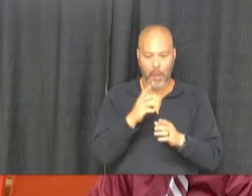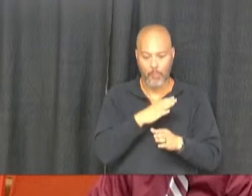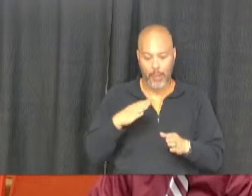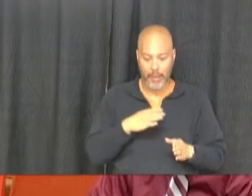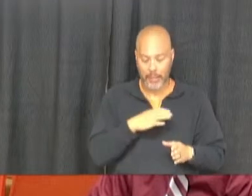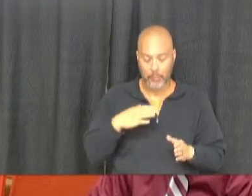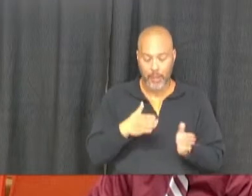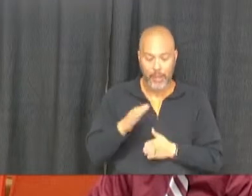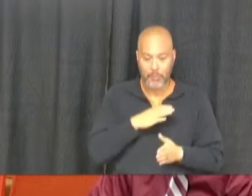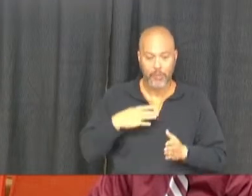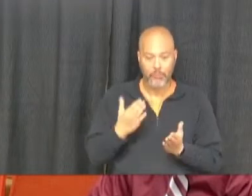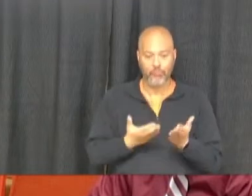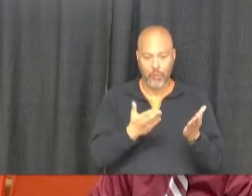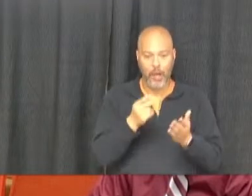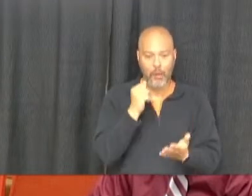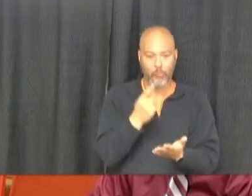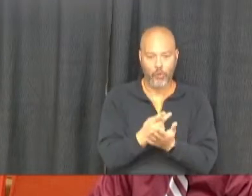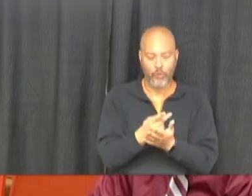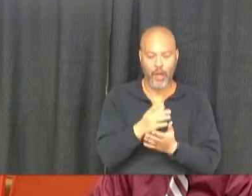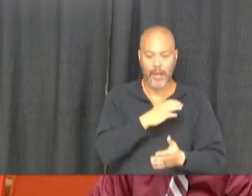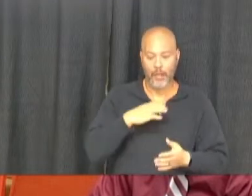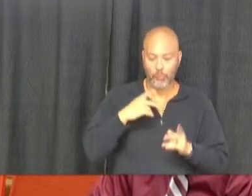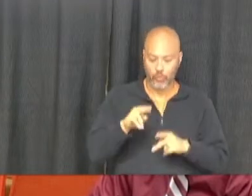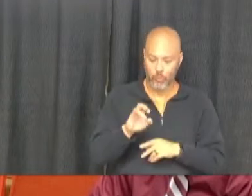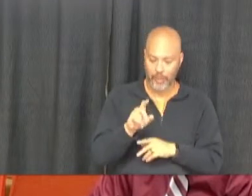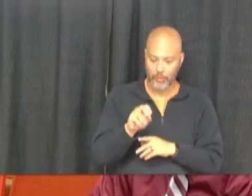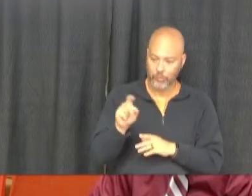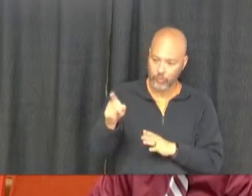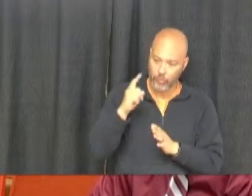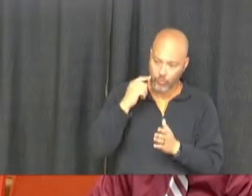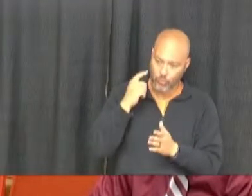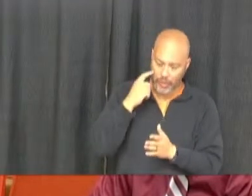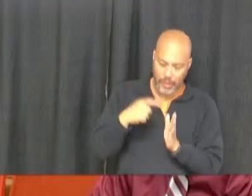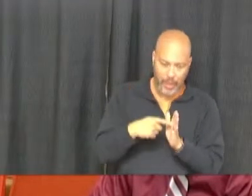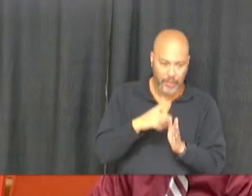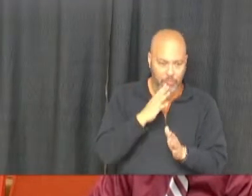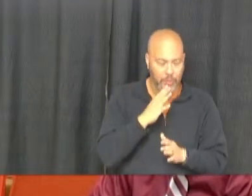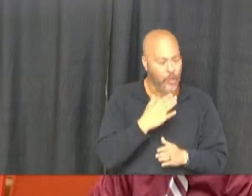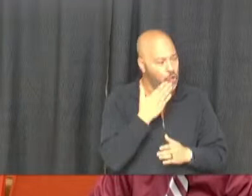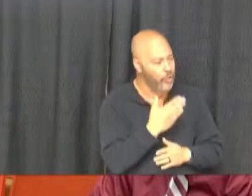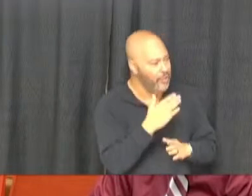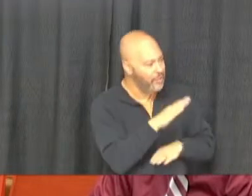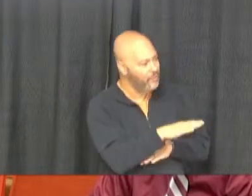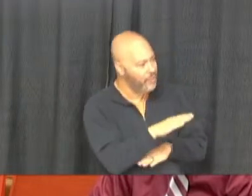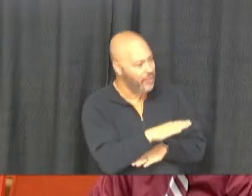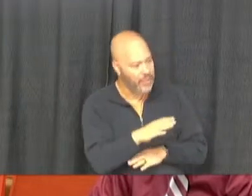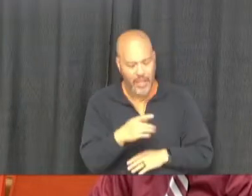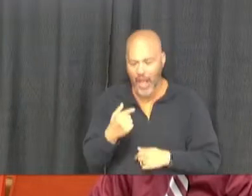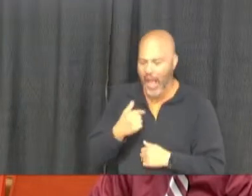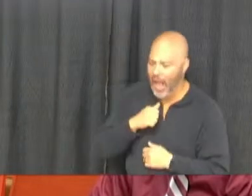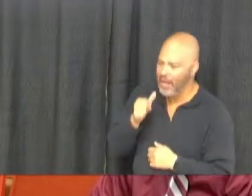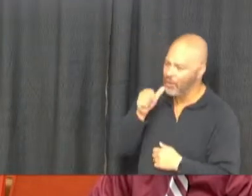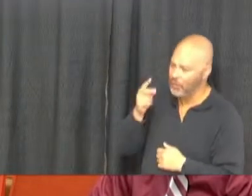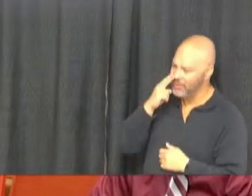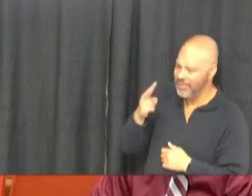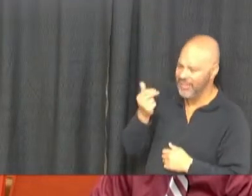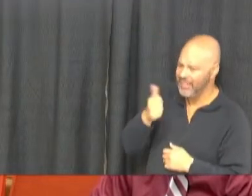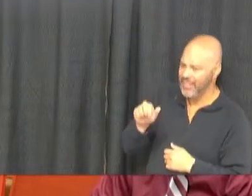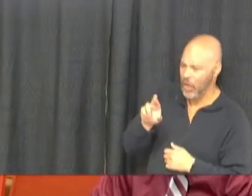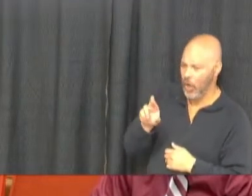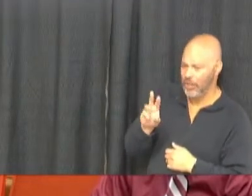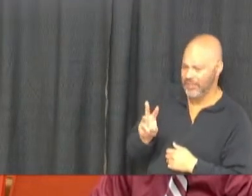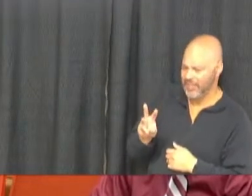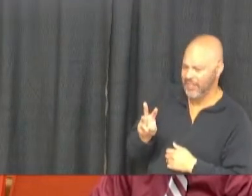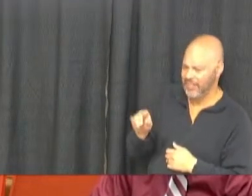approval. Thank you, Mr. Tyndall. Councilperson Reynolds, you're recognized. Yes, good evening, Mr. Tyndall. I don't see any R6 in